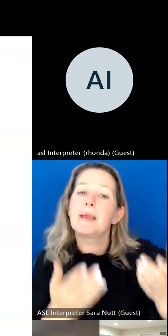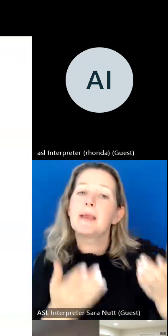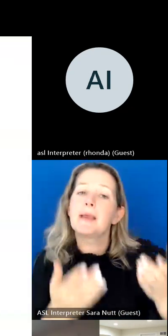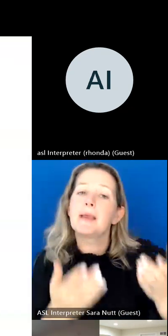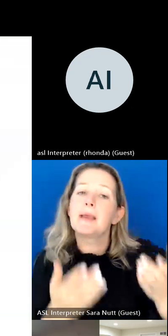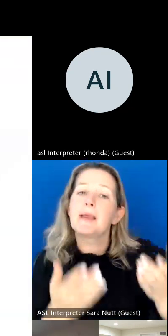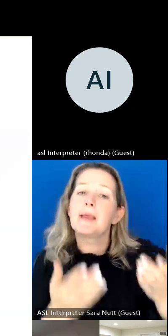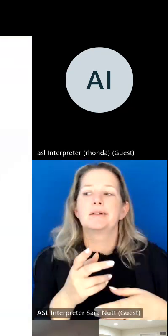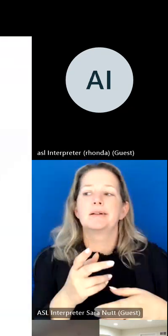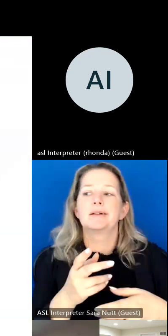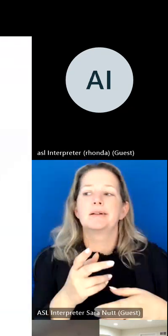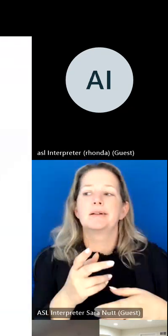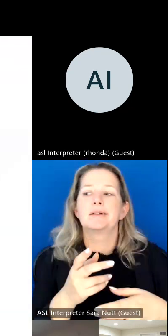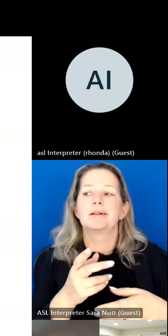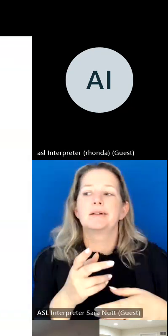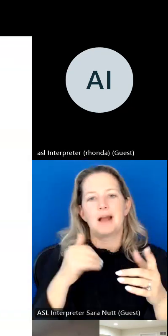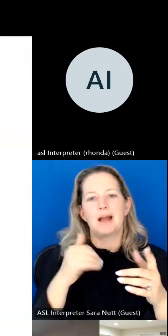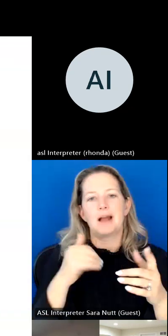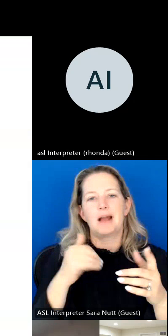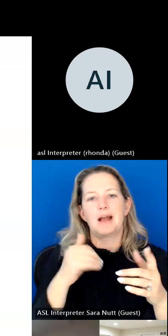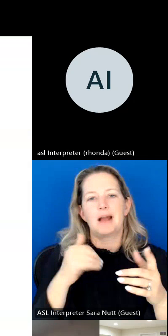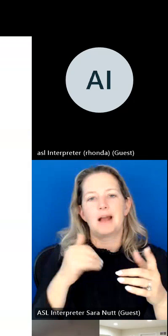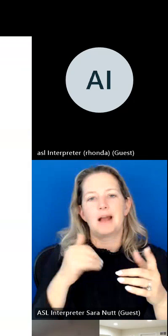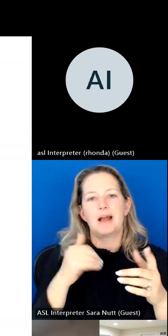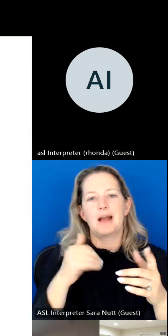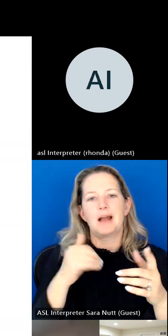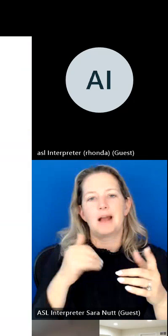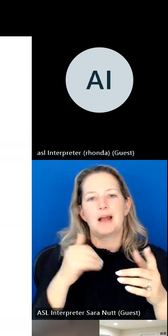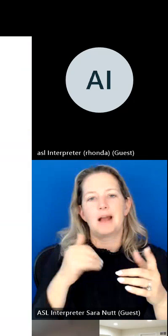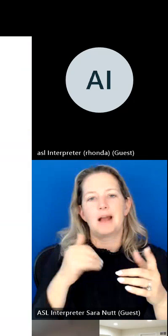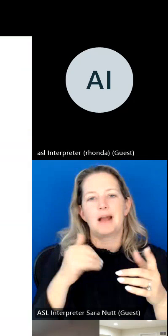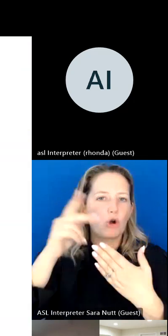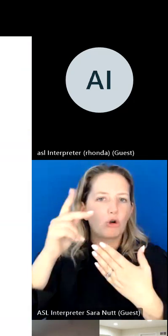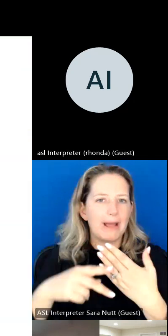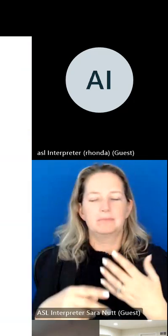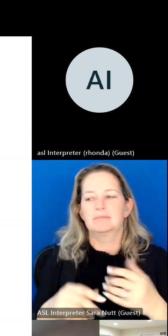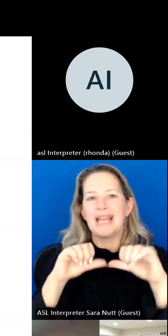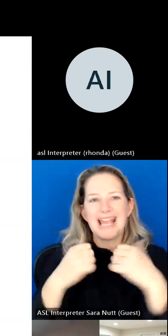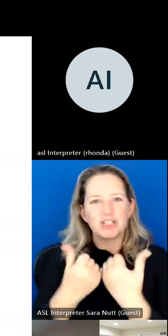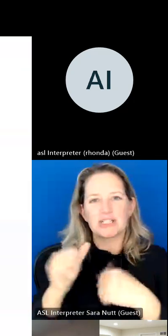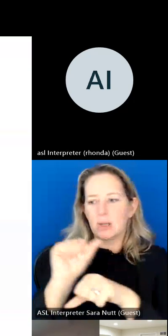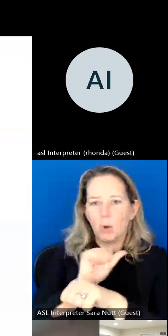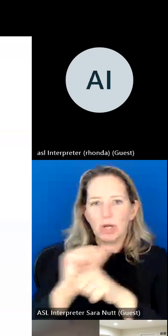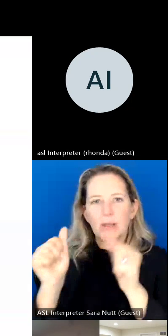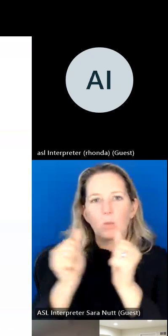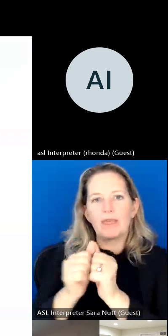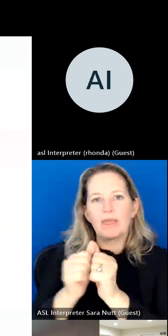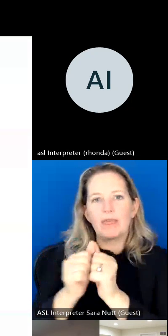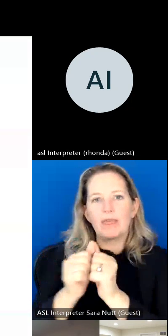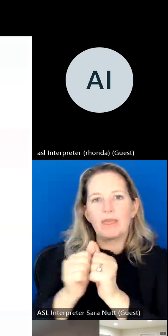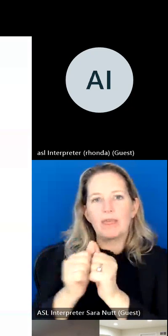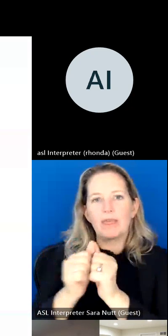an agency working with a potential borrower, and they come to agreement on terms,